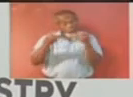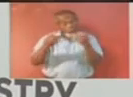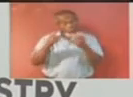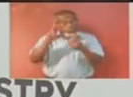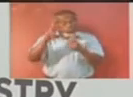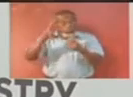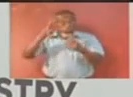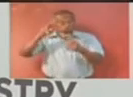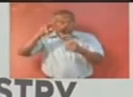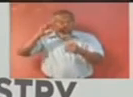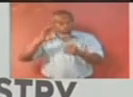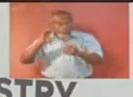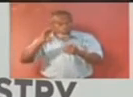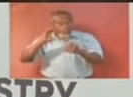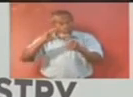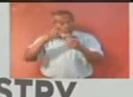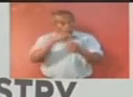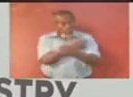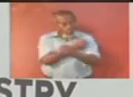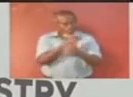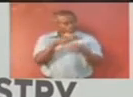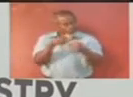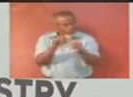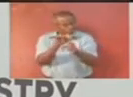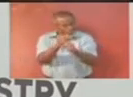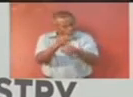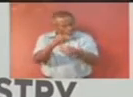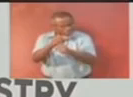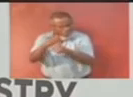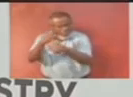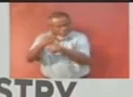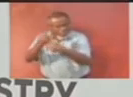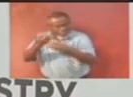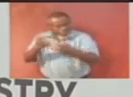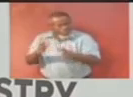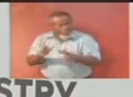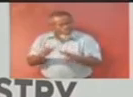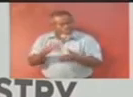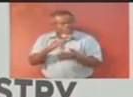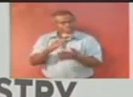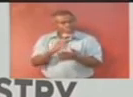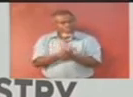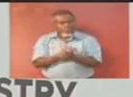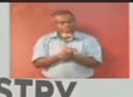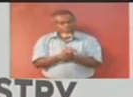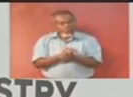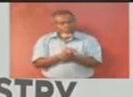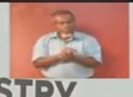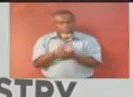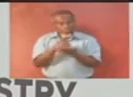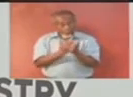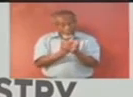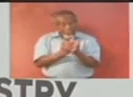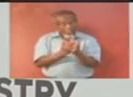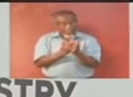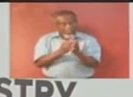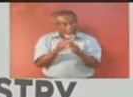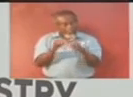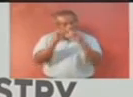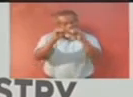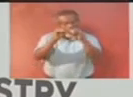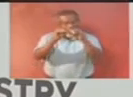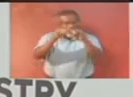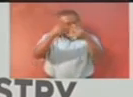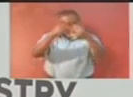development, of which 97 are actually in clinical development, meaning they're in some stage of clinical